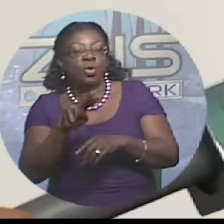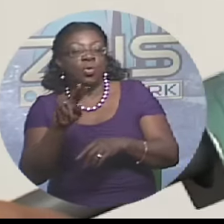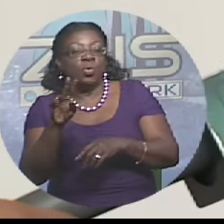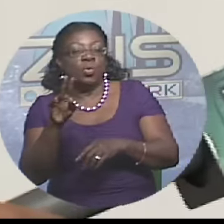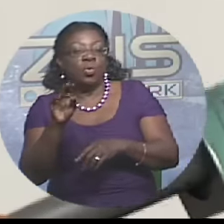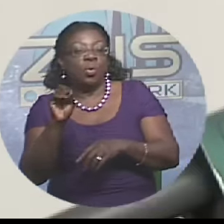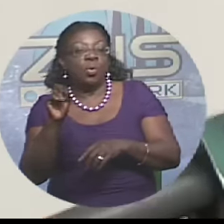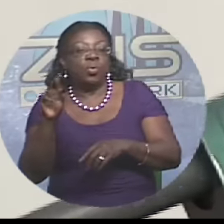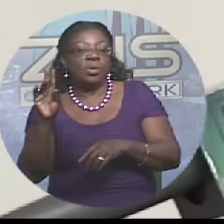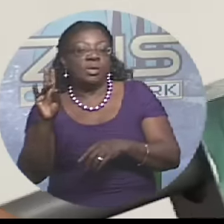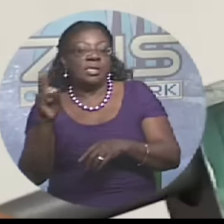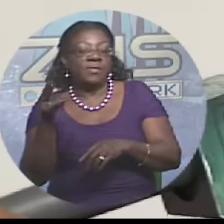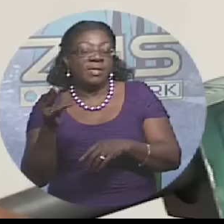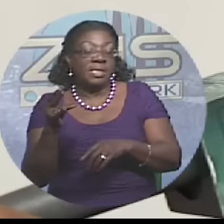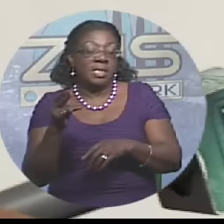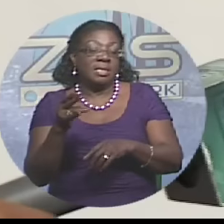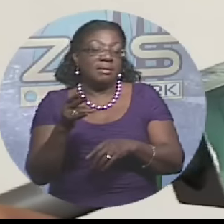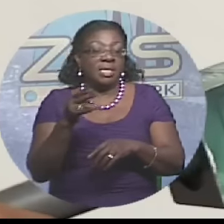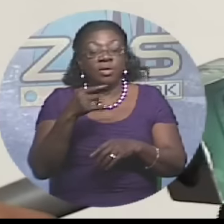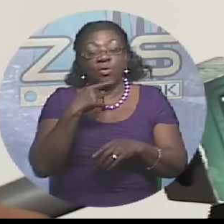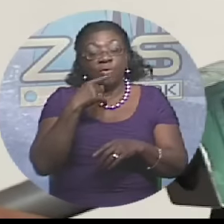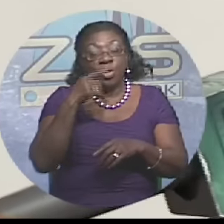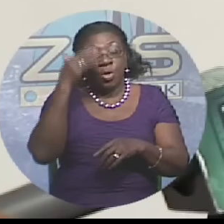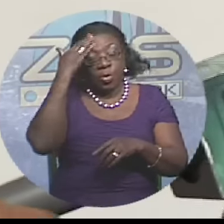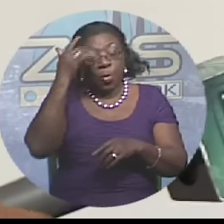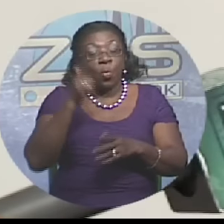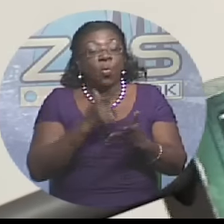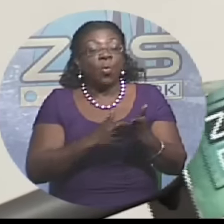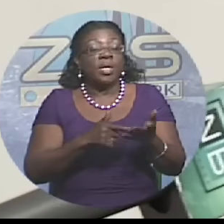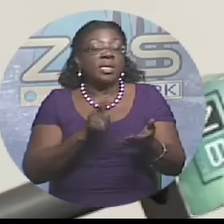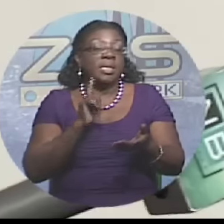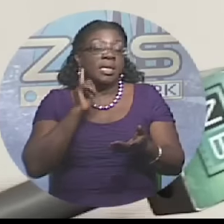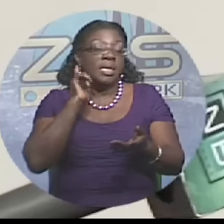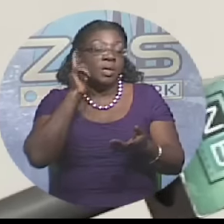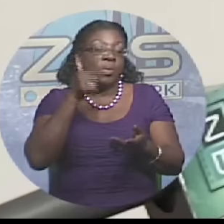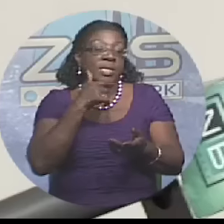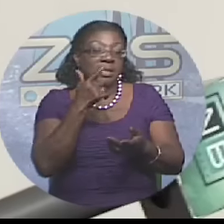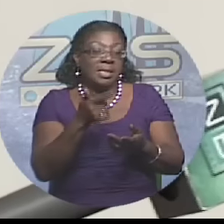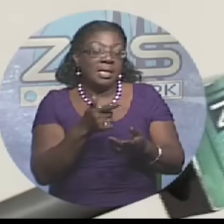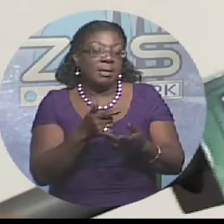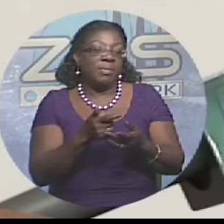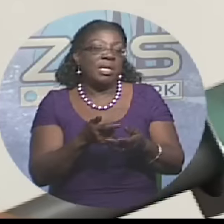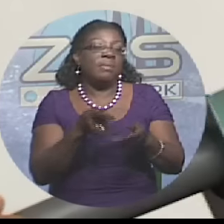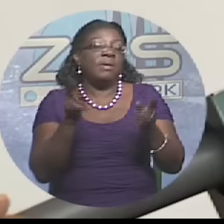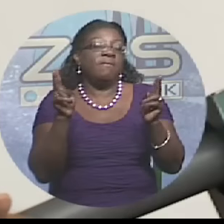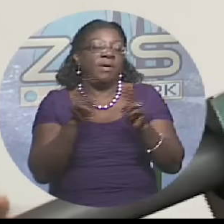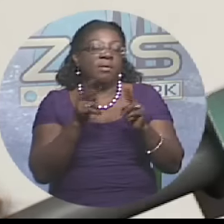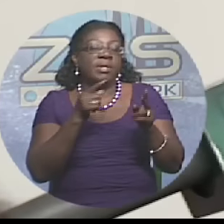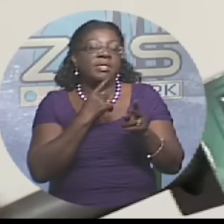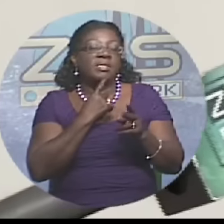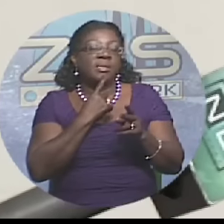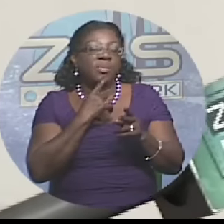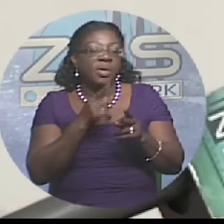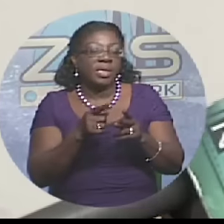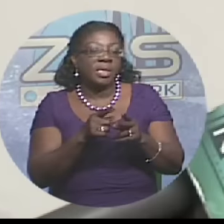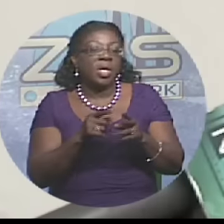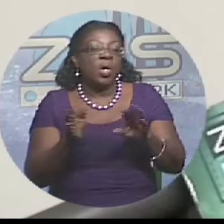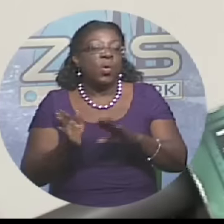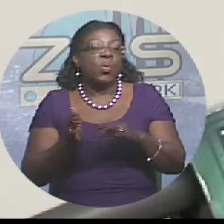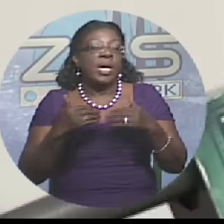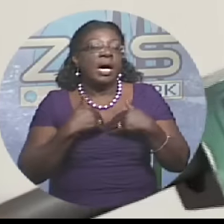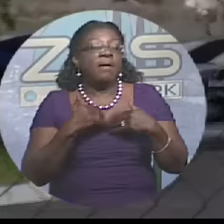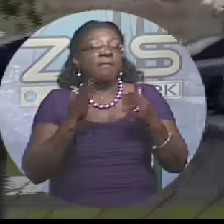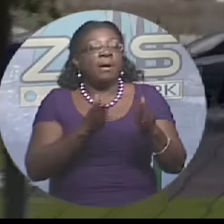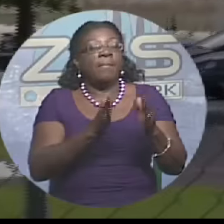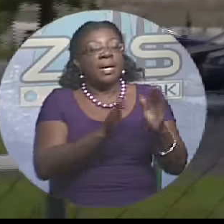what I'll say, but certainly I will be totally disappointed. And so let them keep their eyes on us. We have a plan. We're working that plan out,